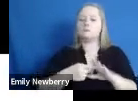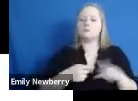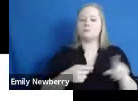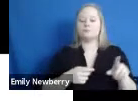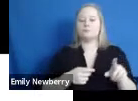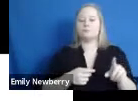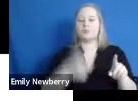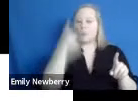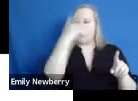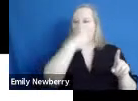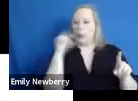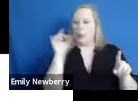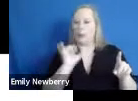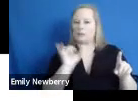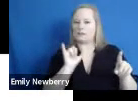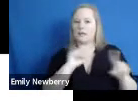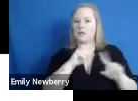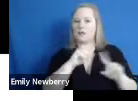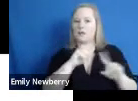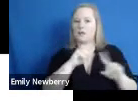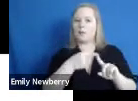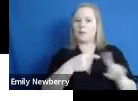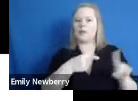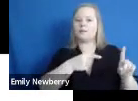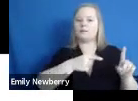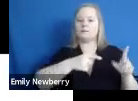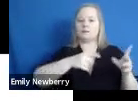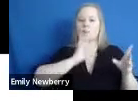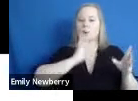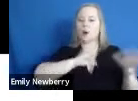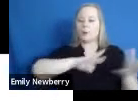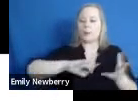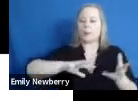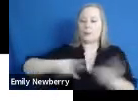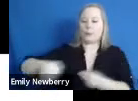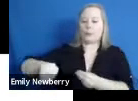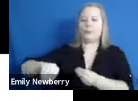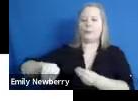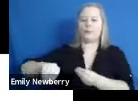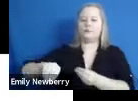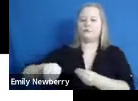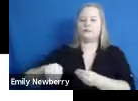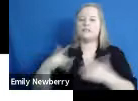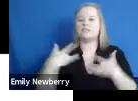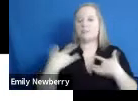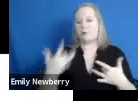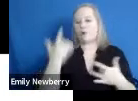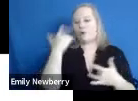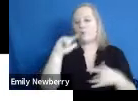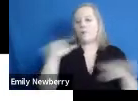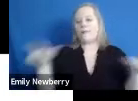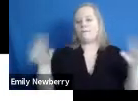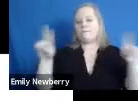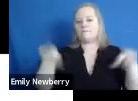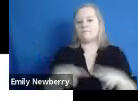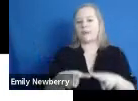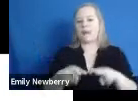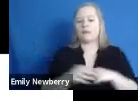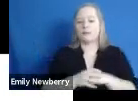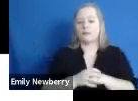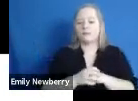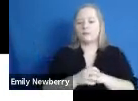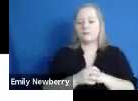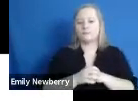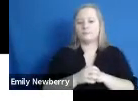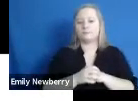looks like when it's been drained. It's fairly typical for the valley. It's there